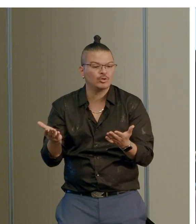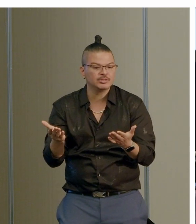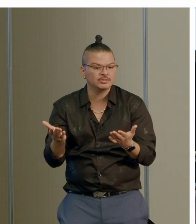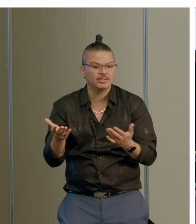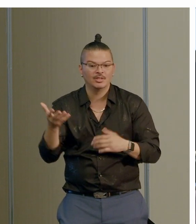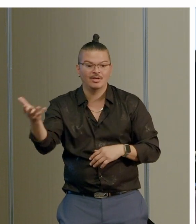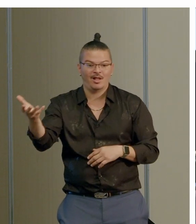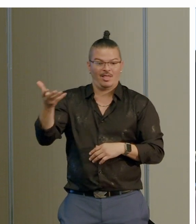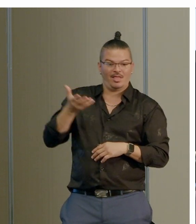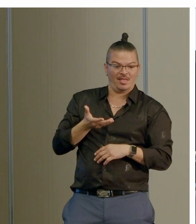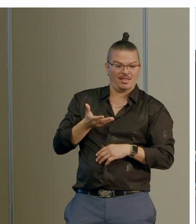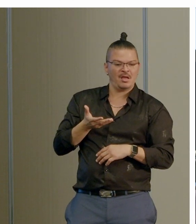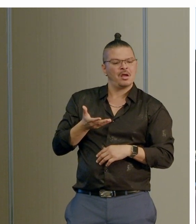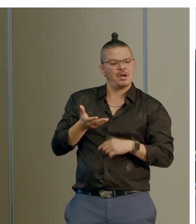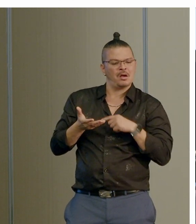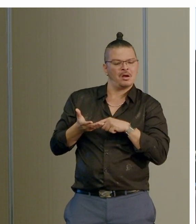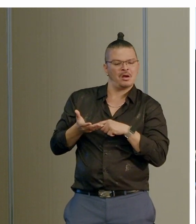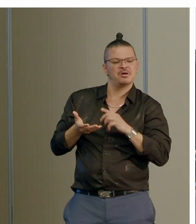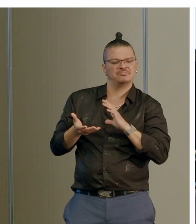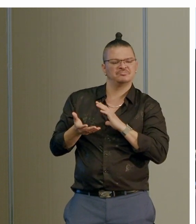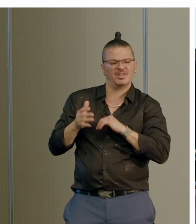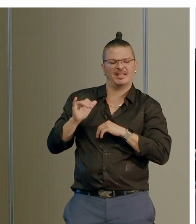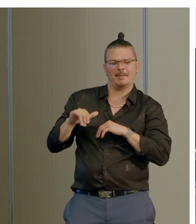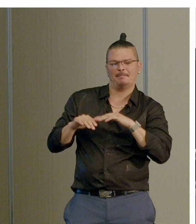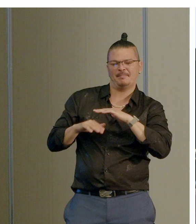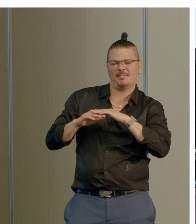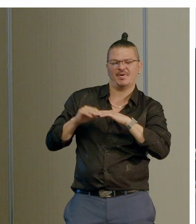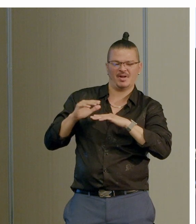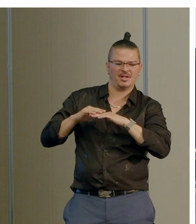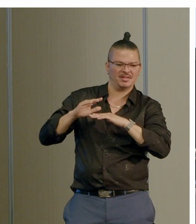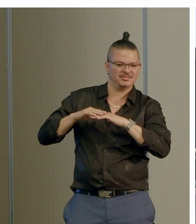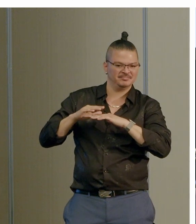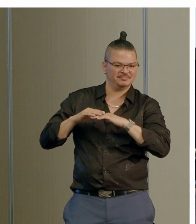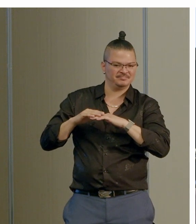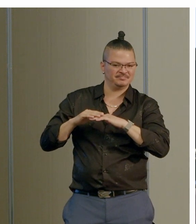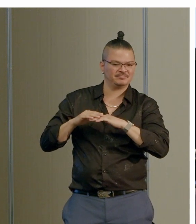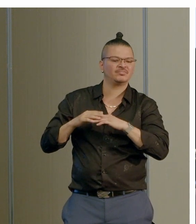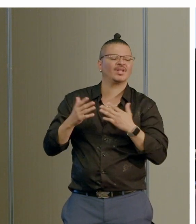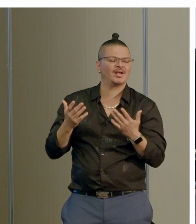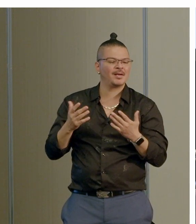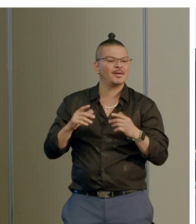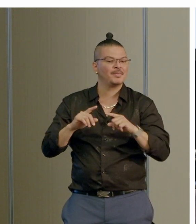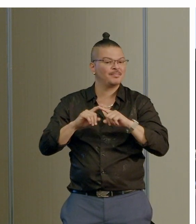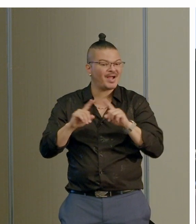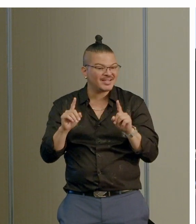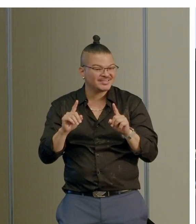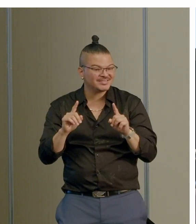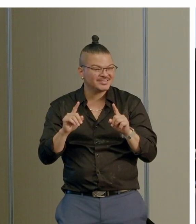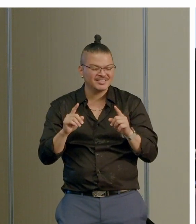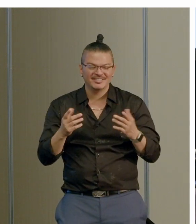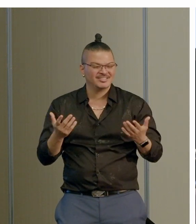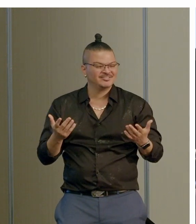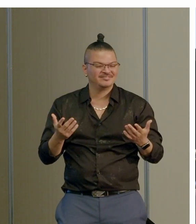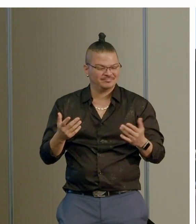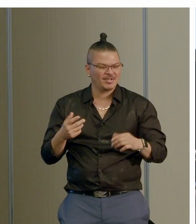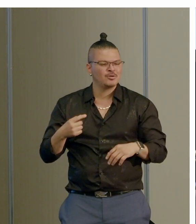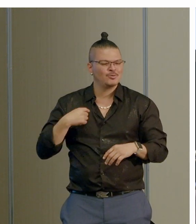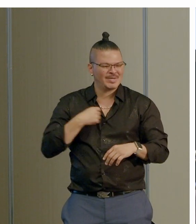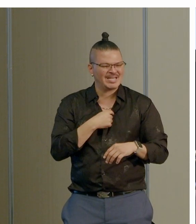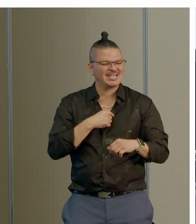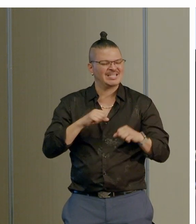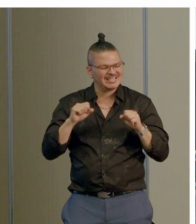very minimal, that are really focused at doing this, I think the best we can always strive to see.